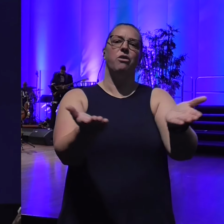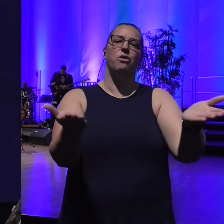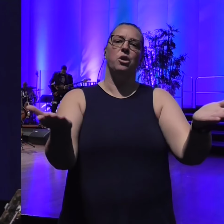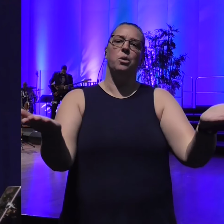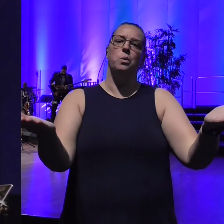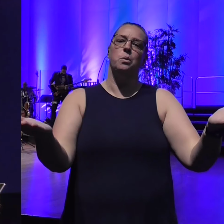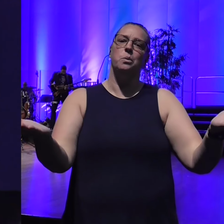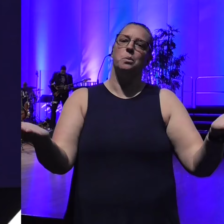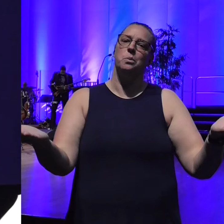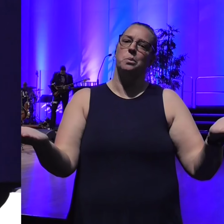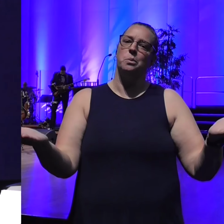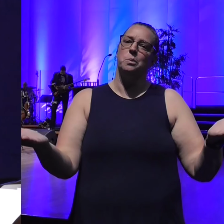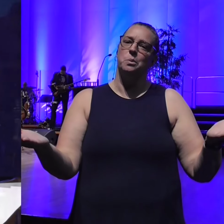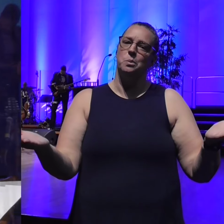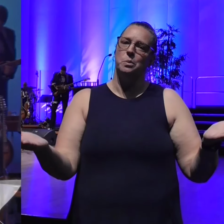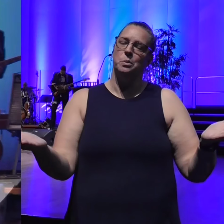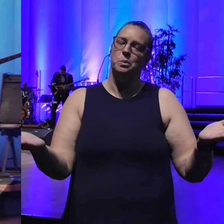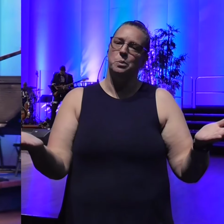shine